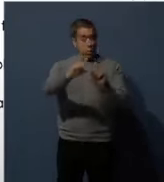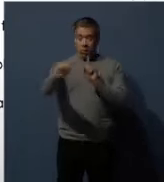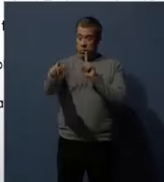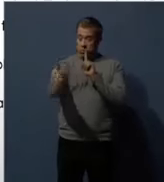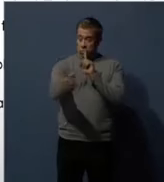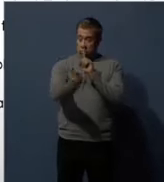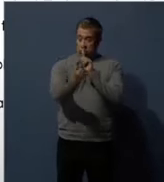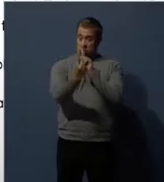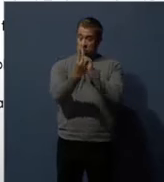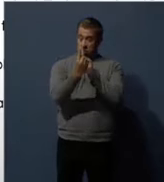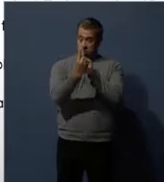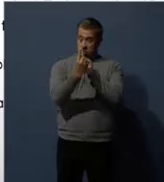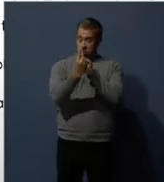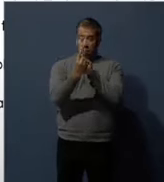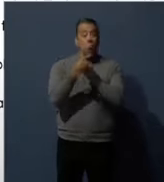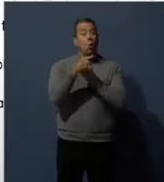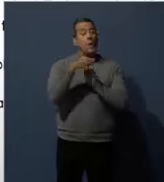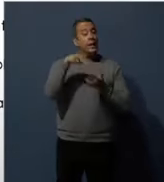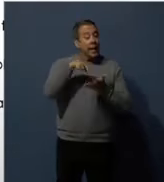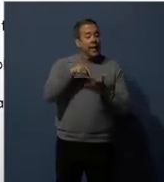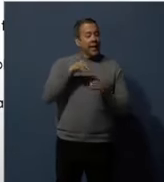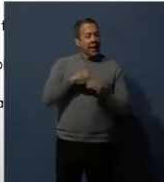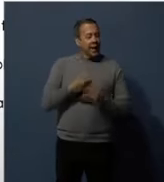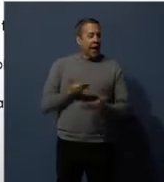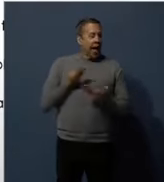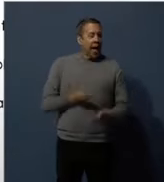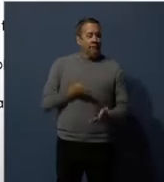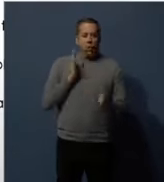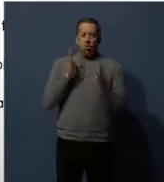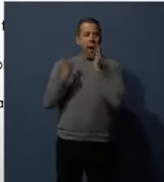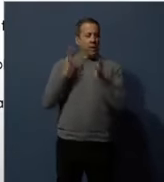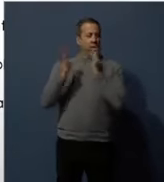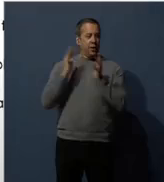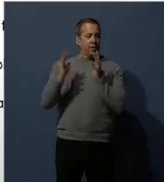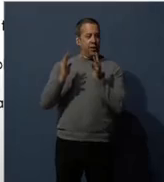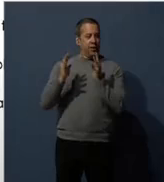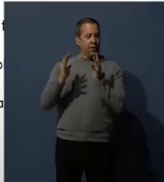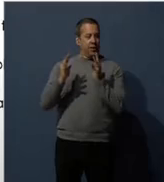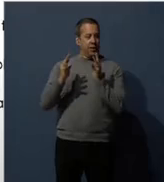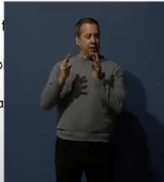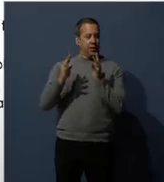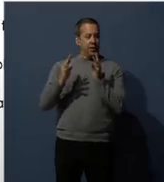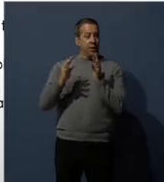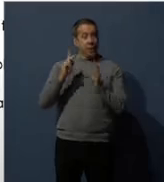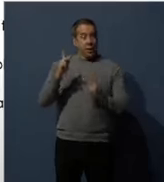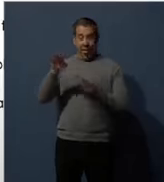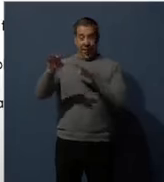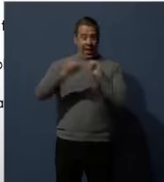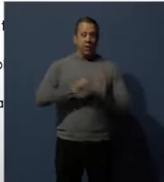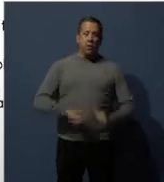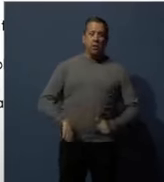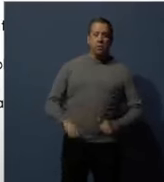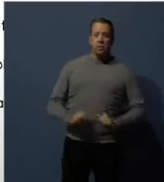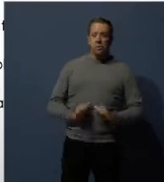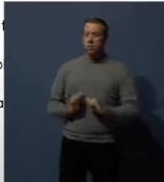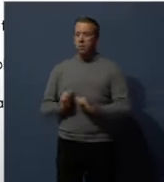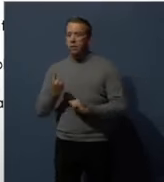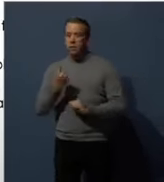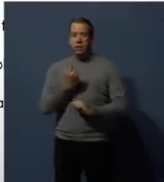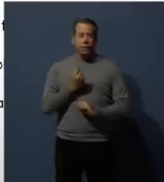make sure you choose a well-trafficked area. In other words, put yourself by where most of the people are going to leave the building. And I'm gonna tell you